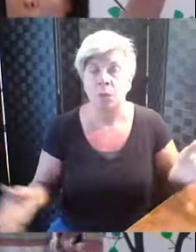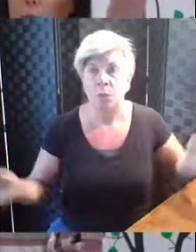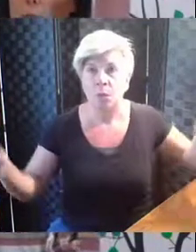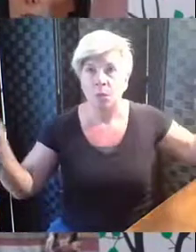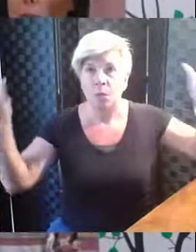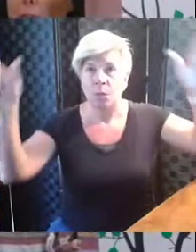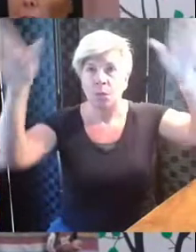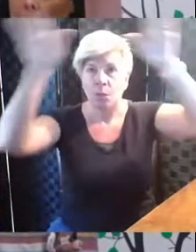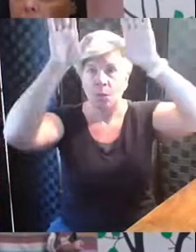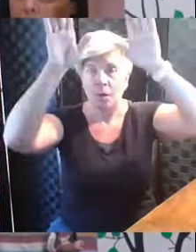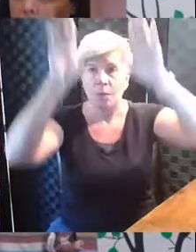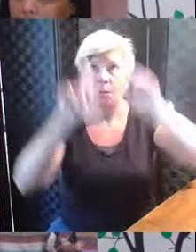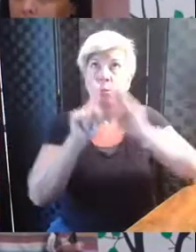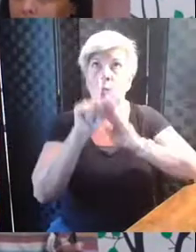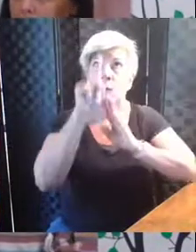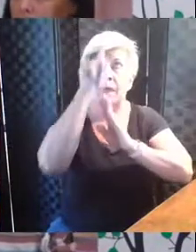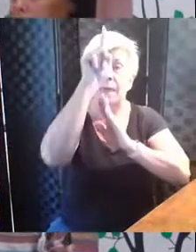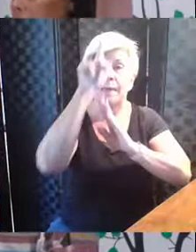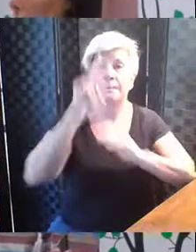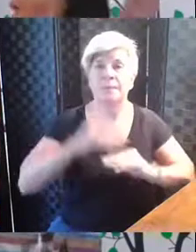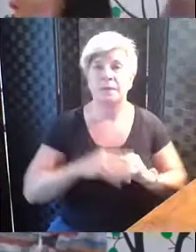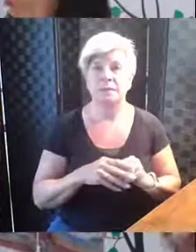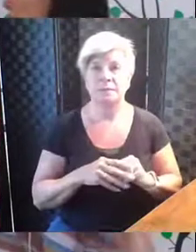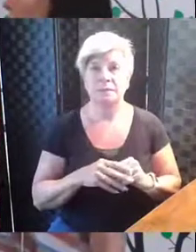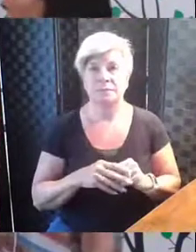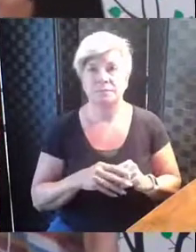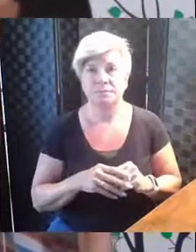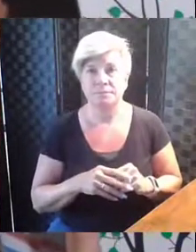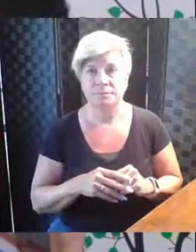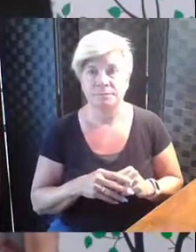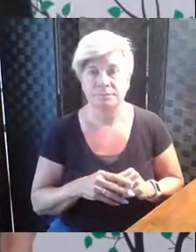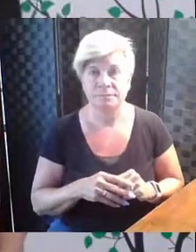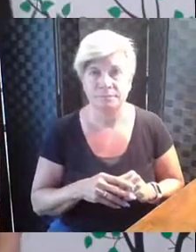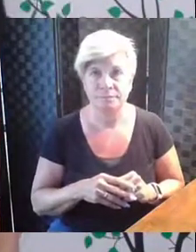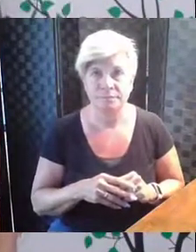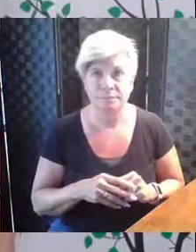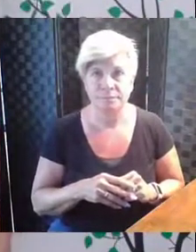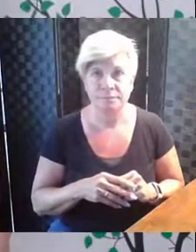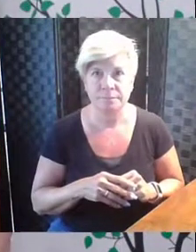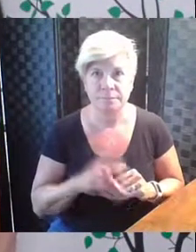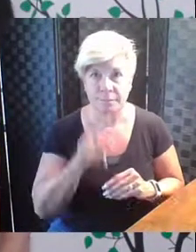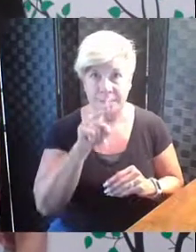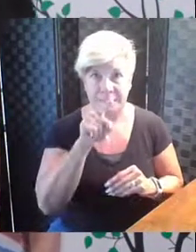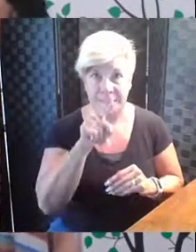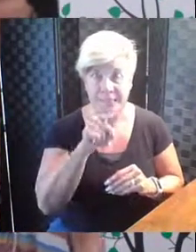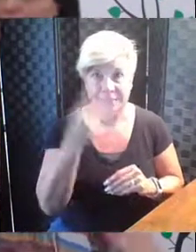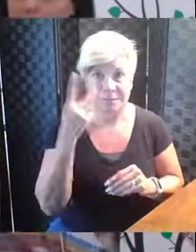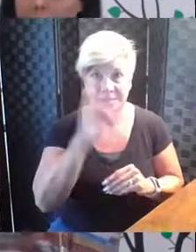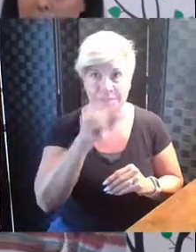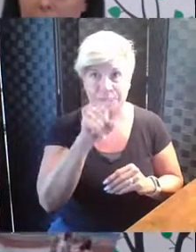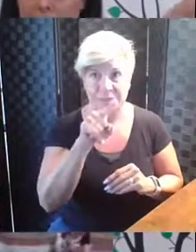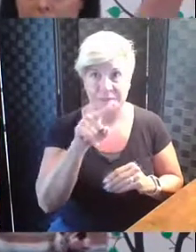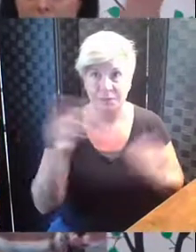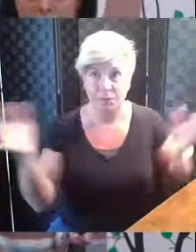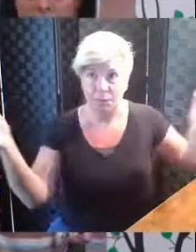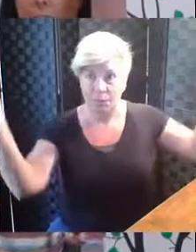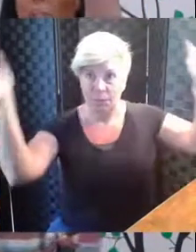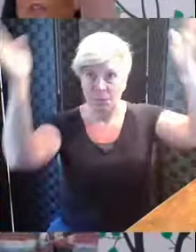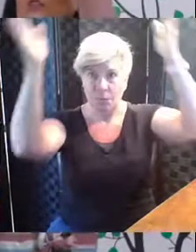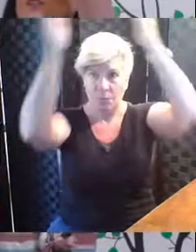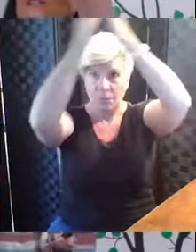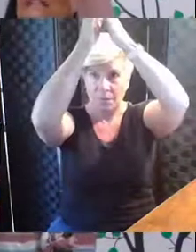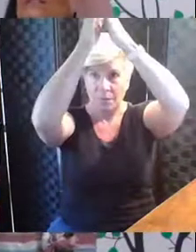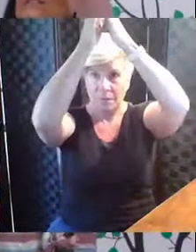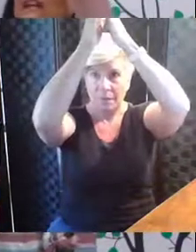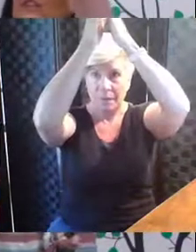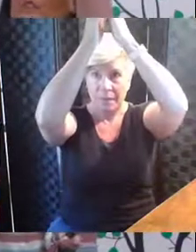our arms way up into a nice reach, and that's going to look kind of like this. Okay, and